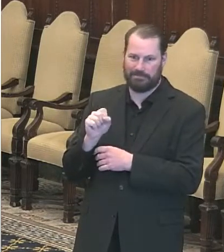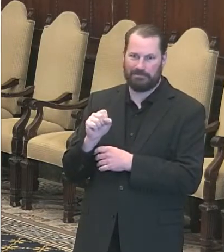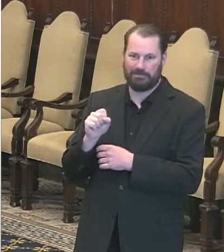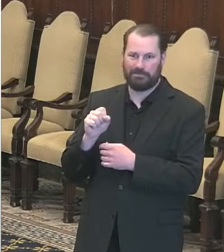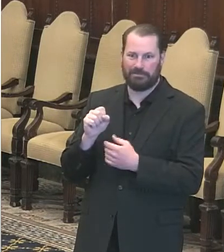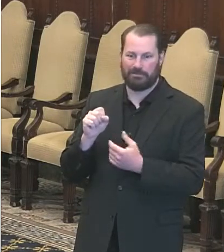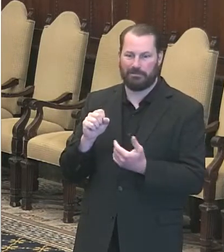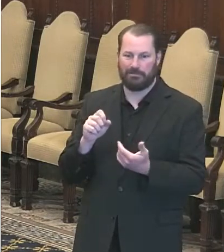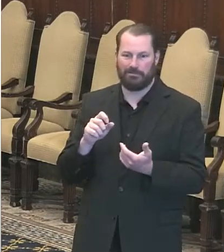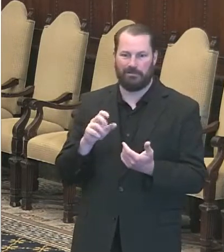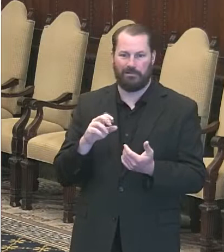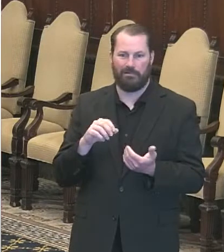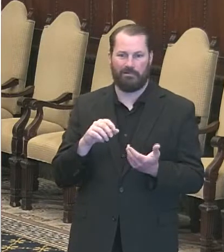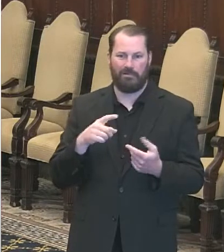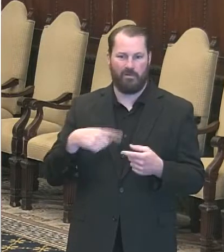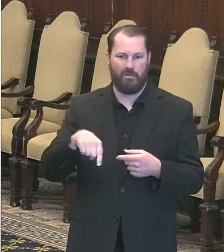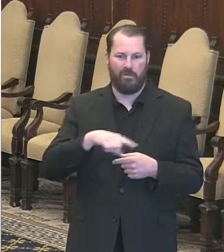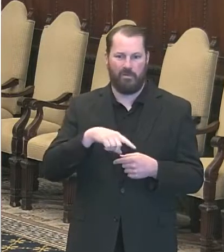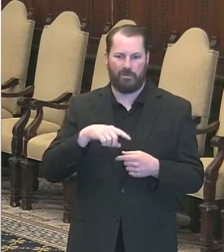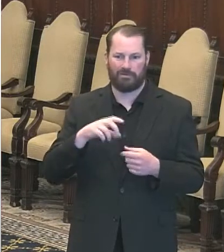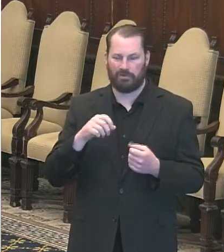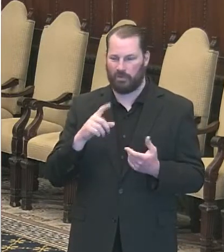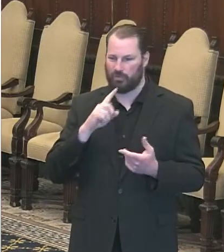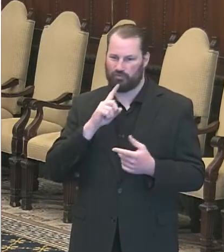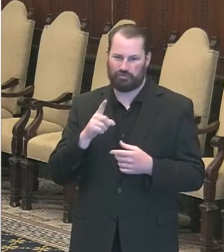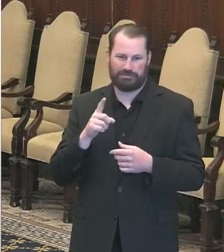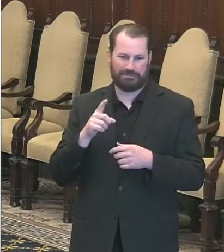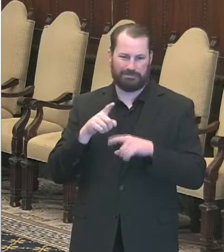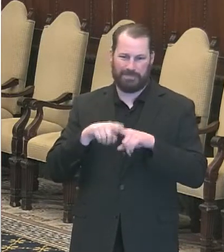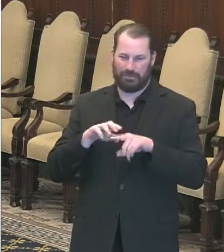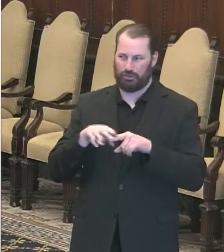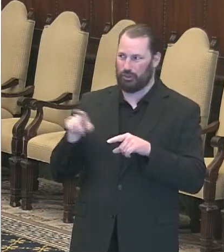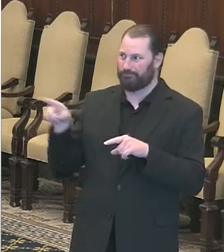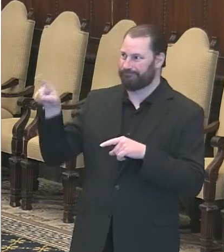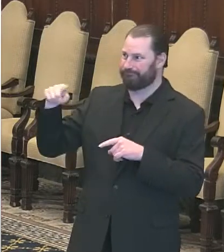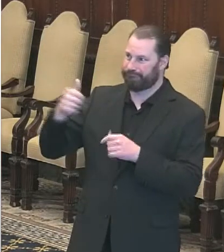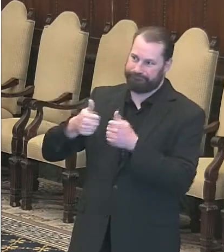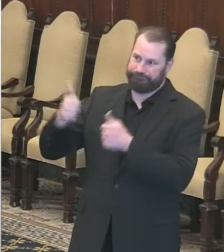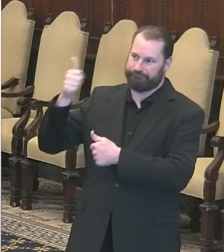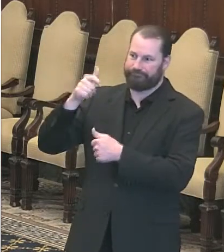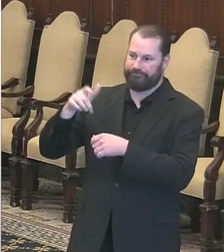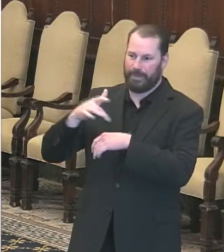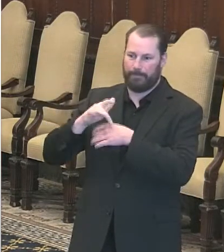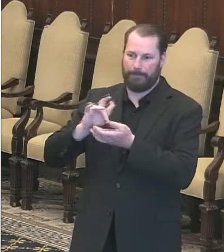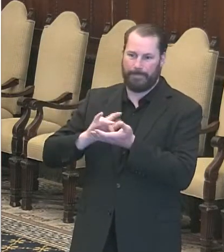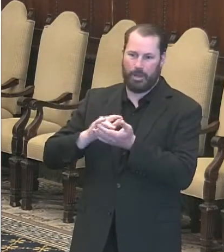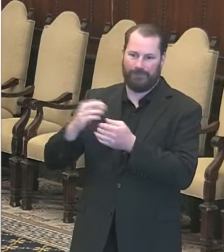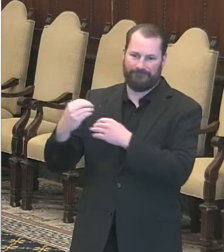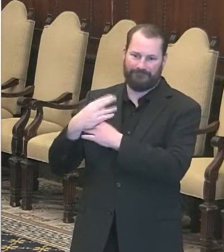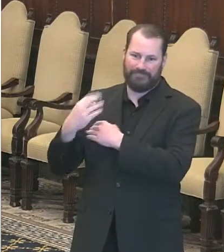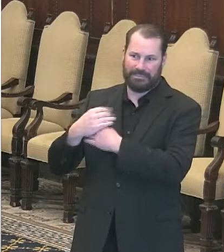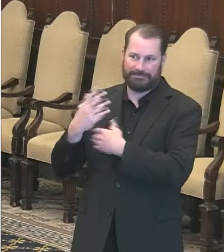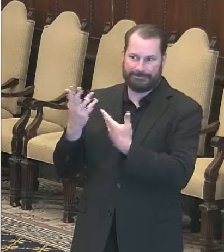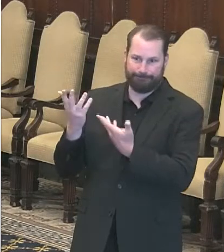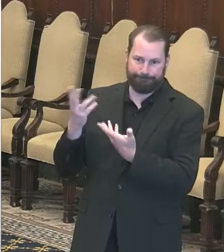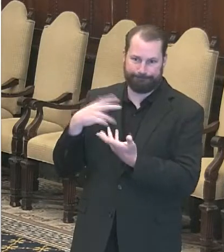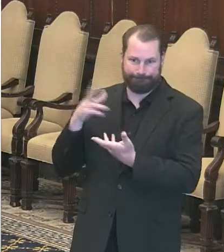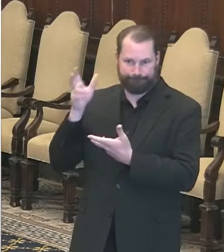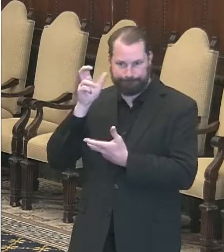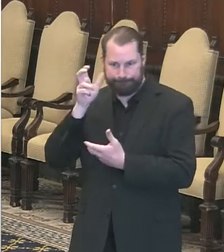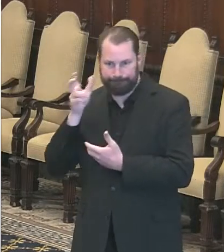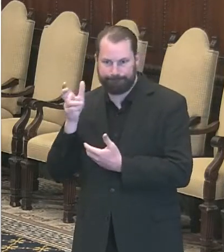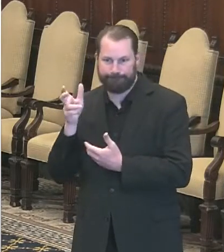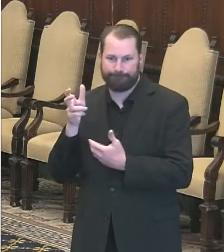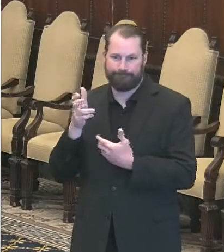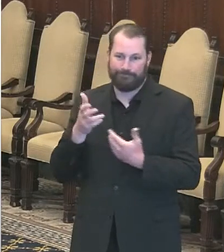Dr. Fark and from the state health commissioner as to whether or not school can go back to what we're used to, but probably not, because